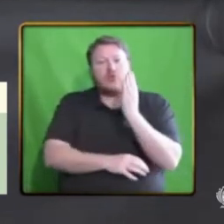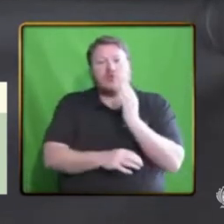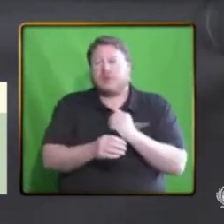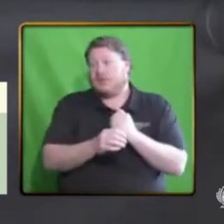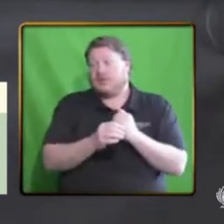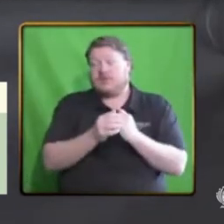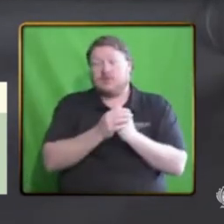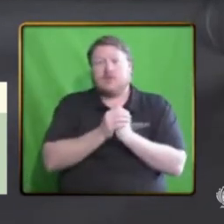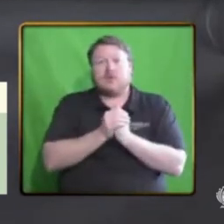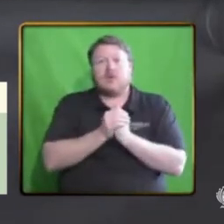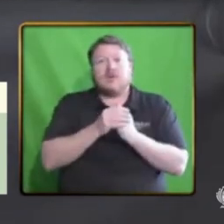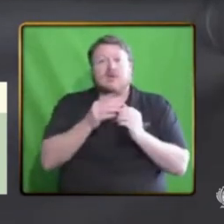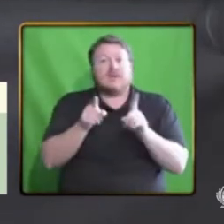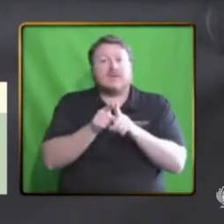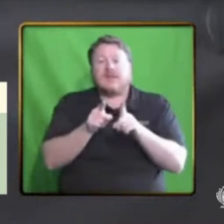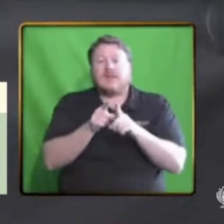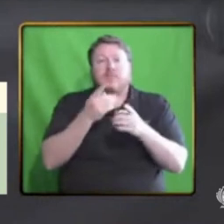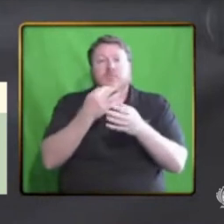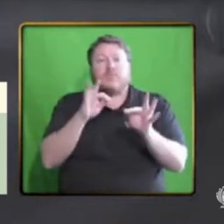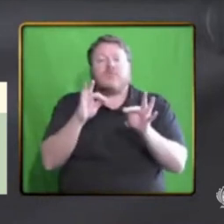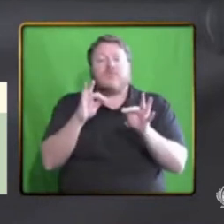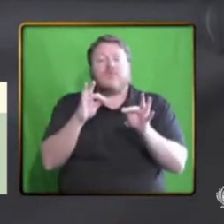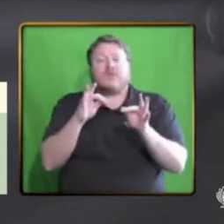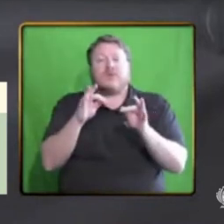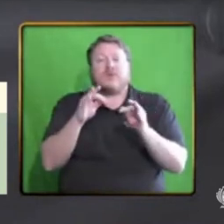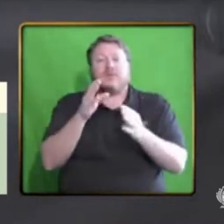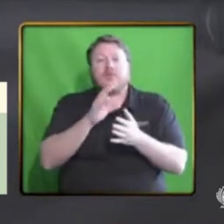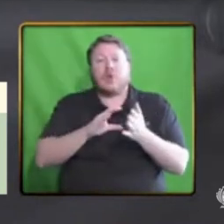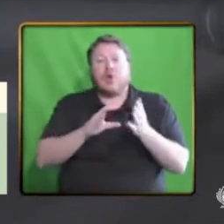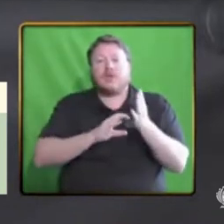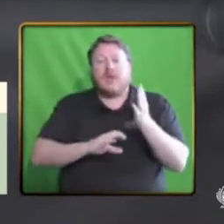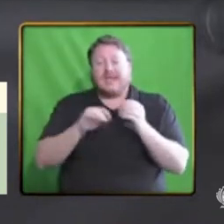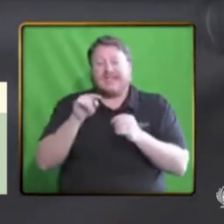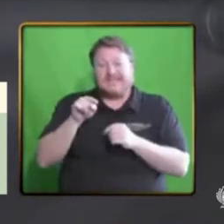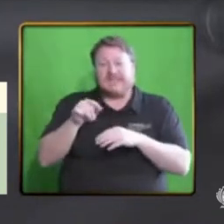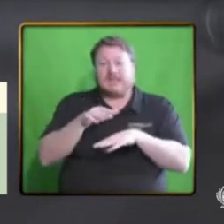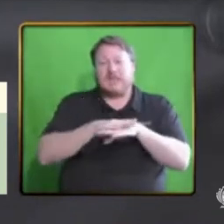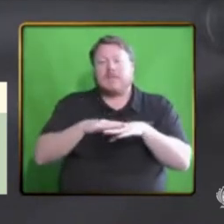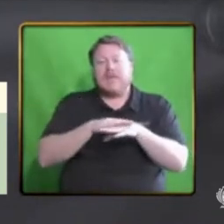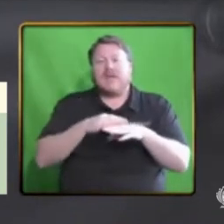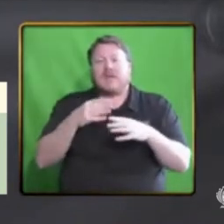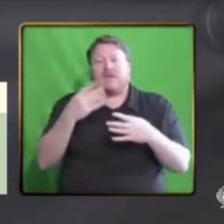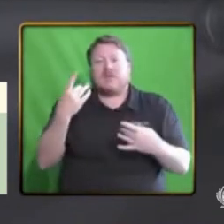Charter, a base document that is widely